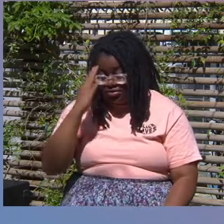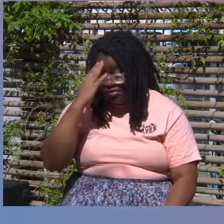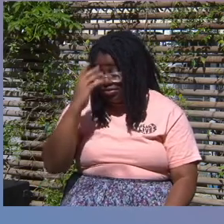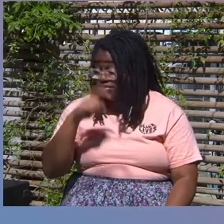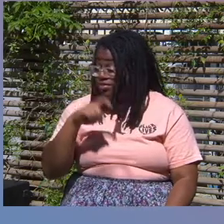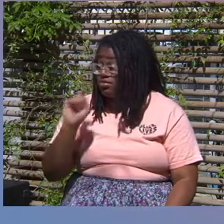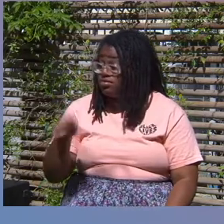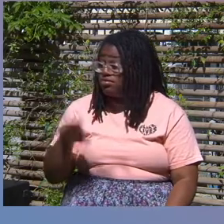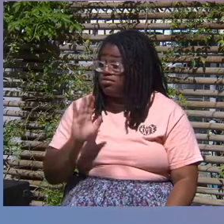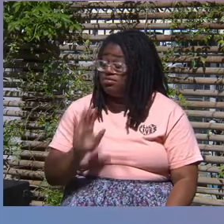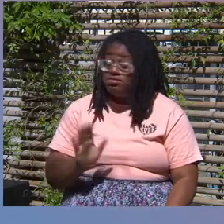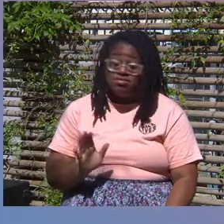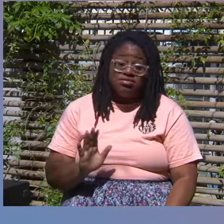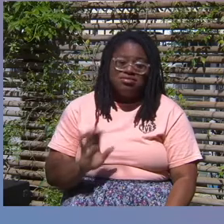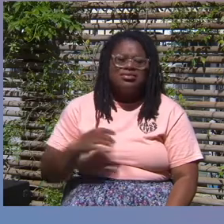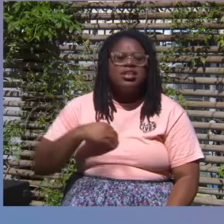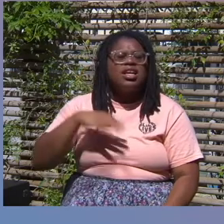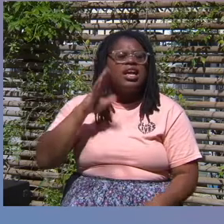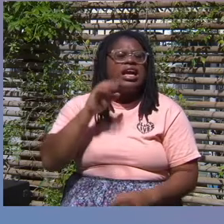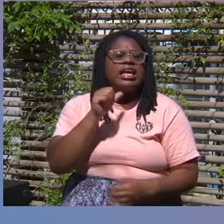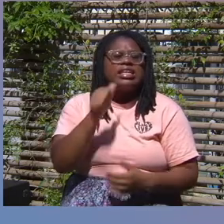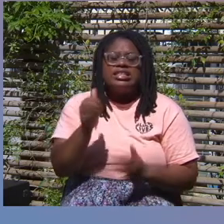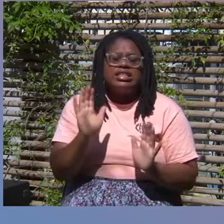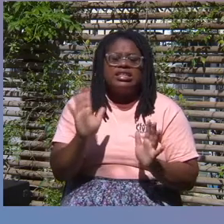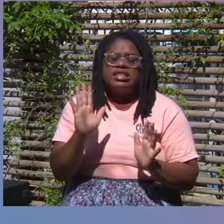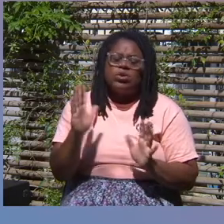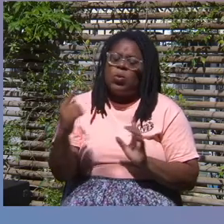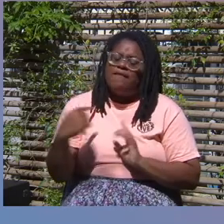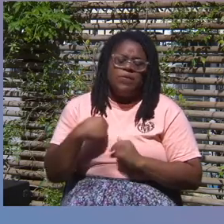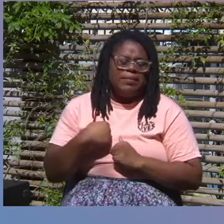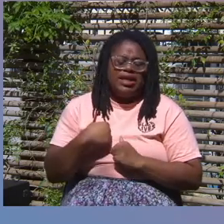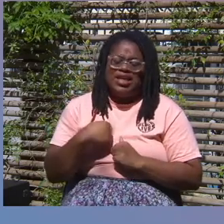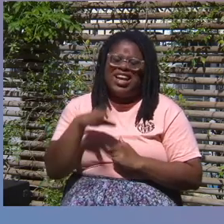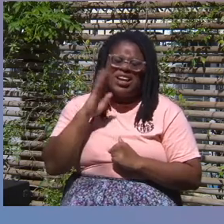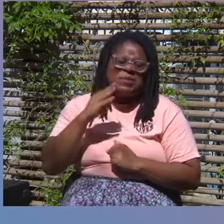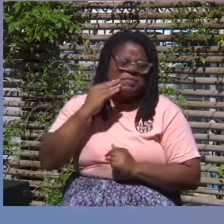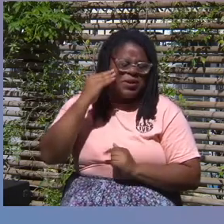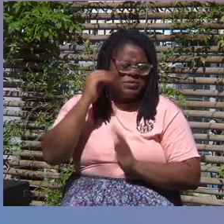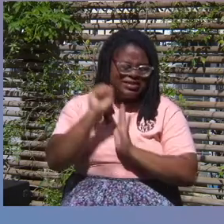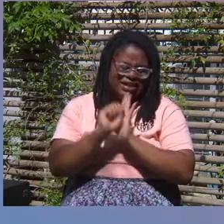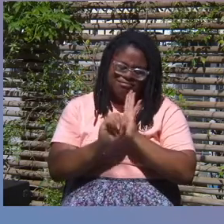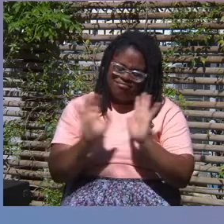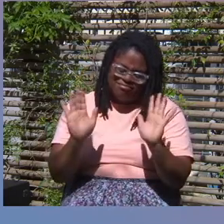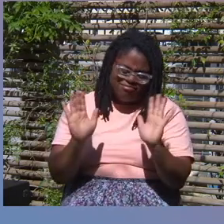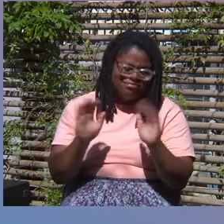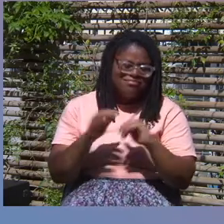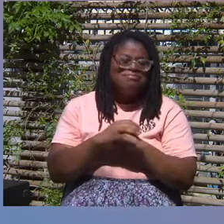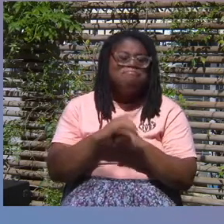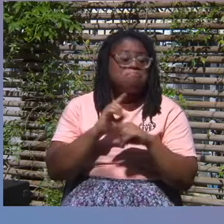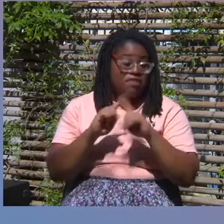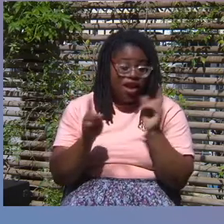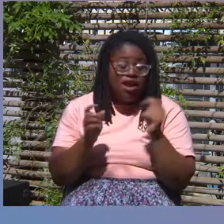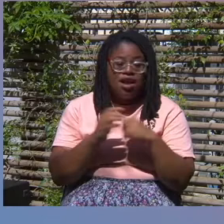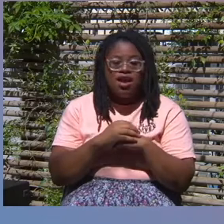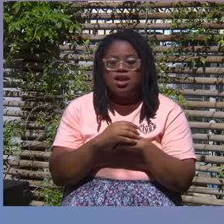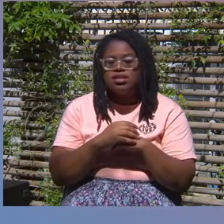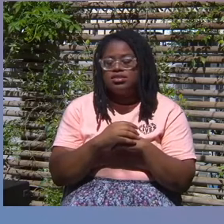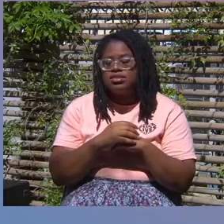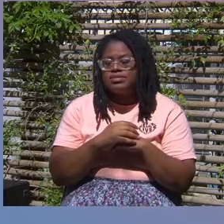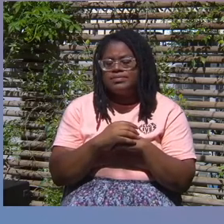I know, child. I didn't do it. Don't come for me. I know it's my home state. But